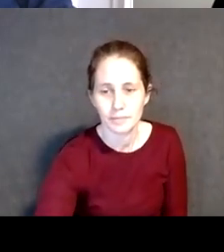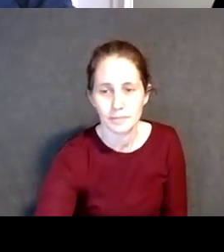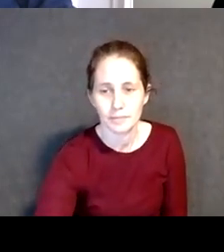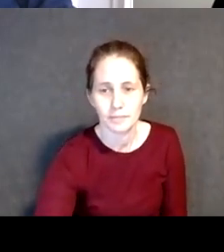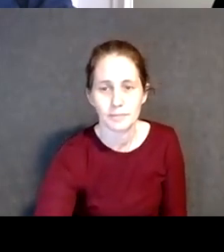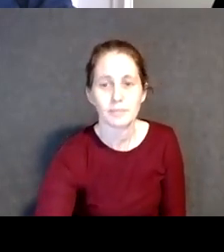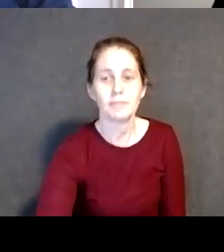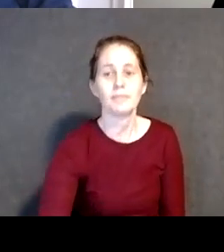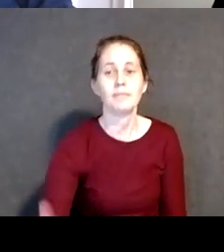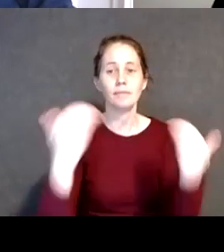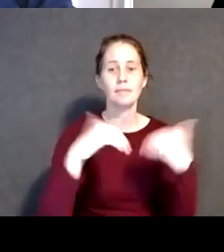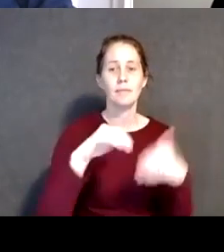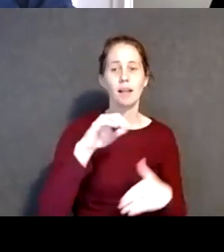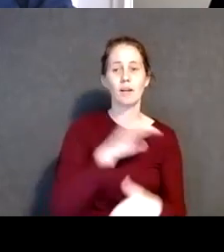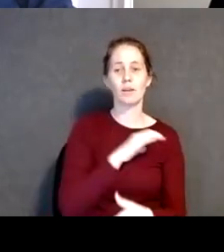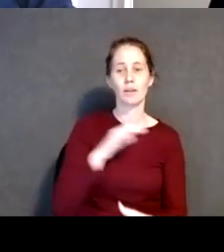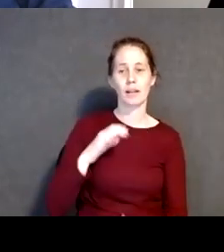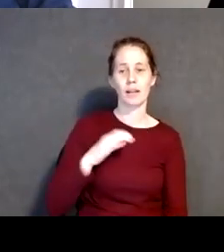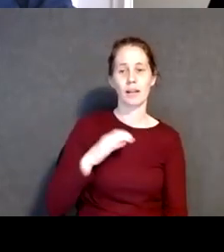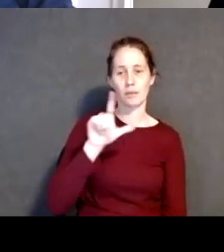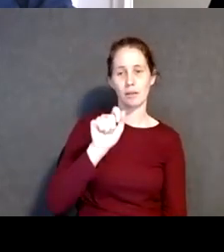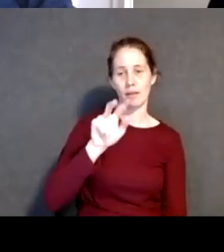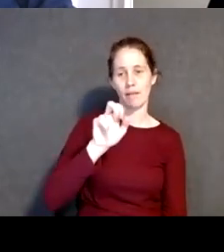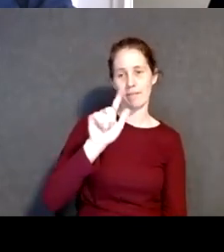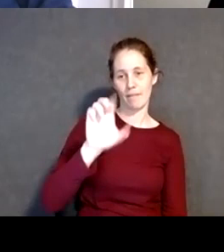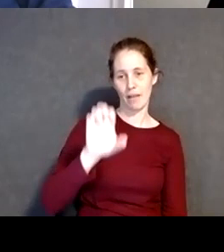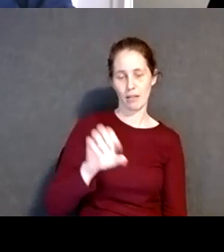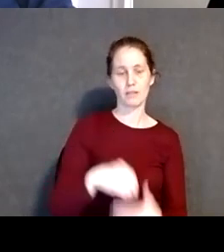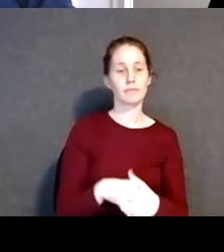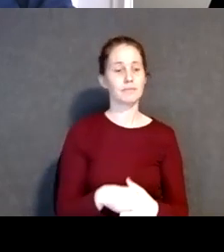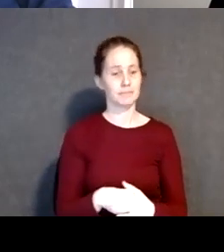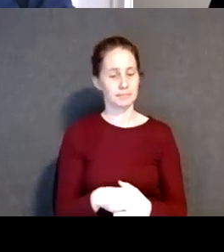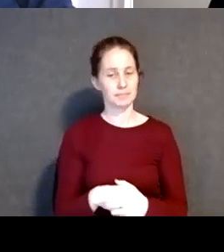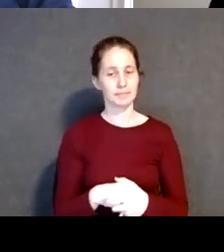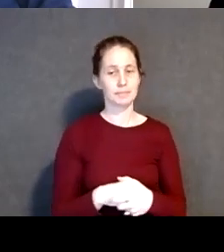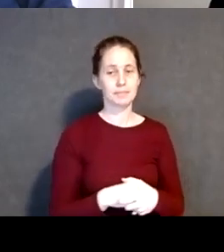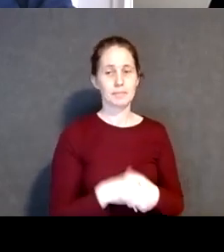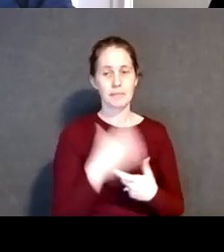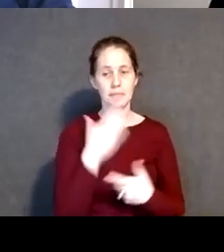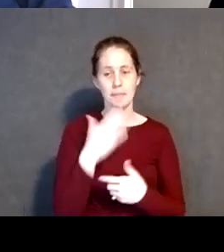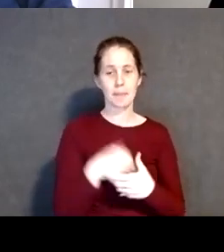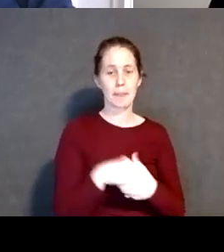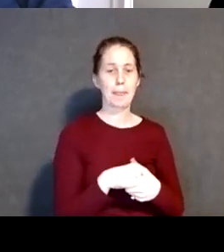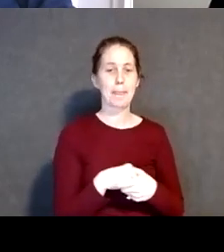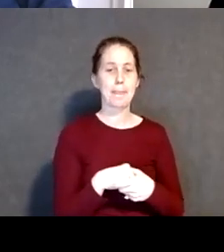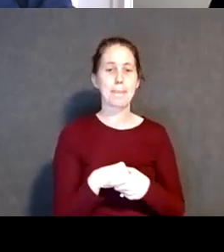And Councilman LaBelle, Chair of Finance and Law. Madam President. Thank you, Councilman.